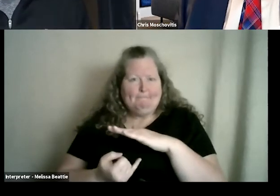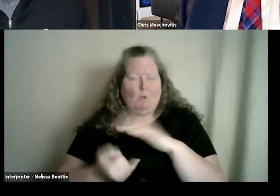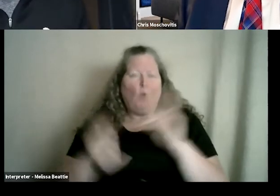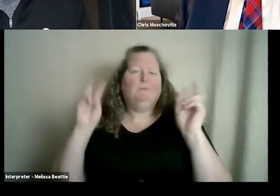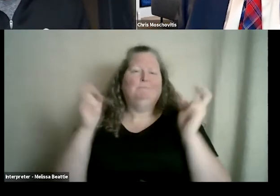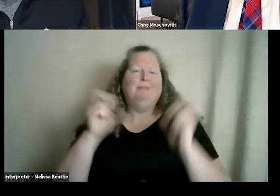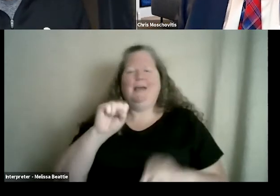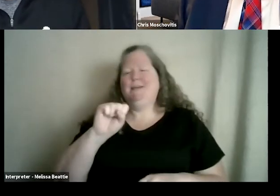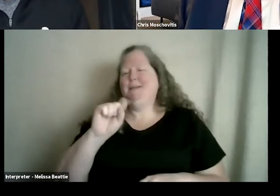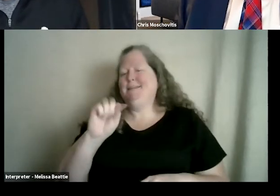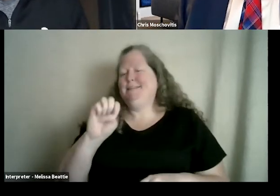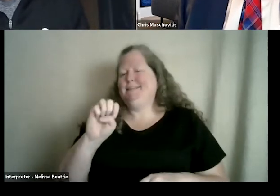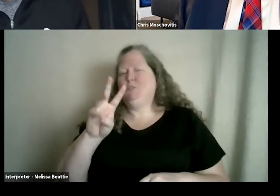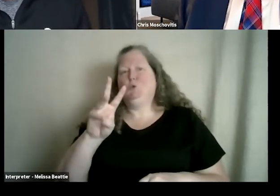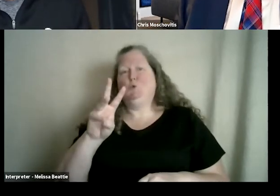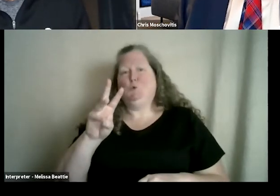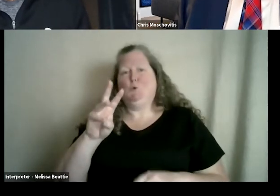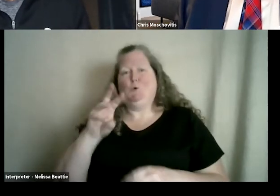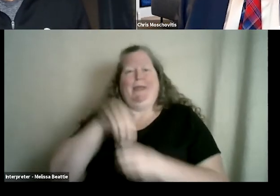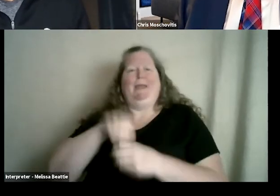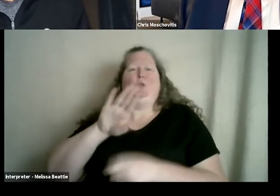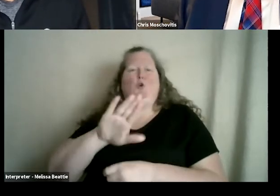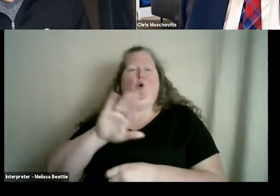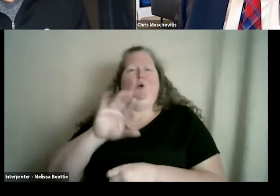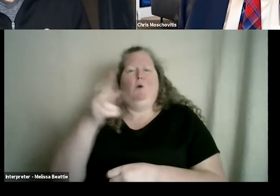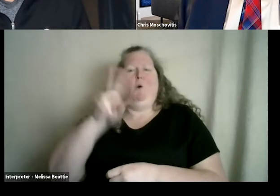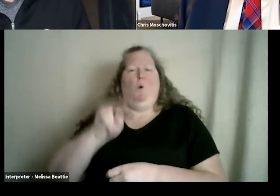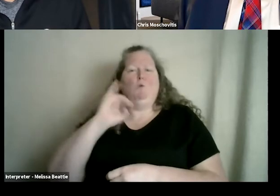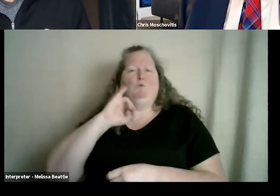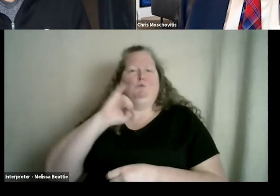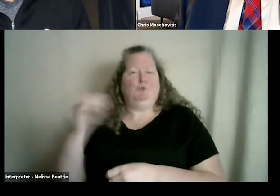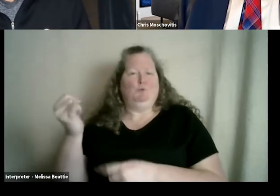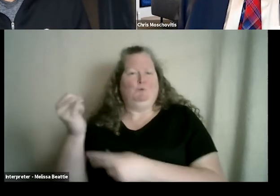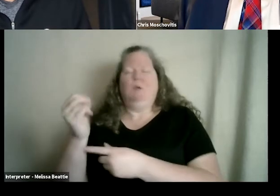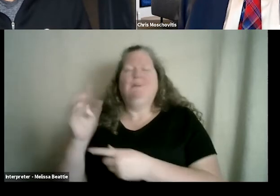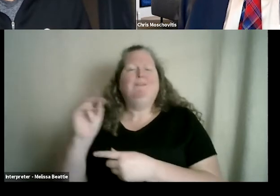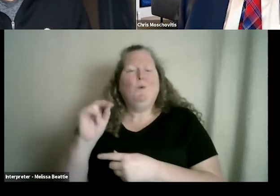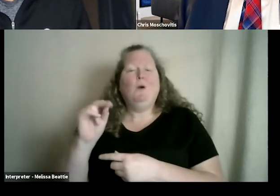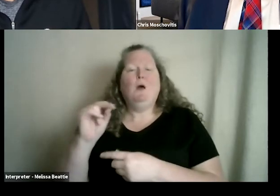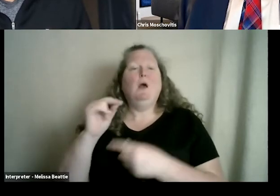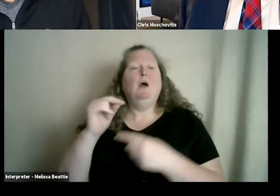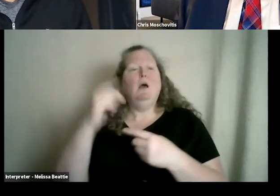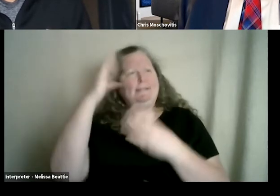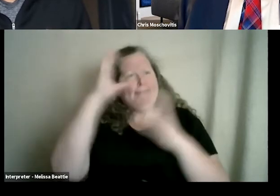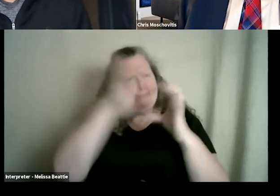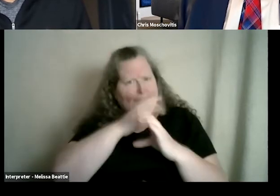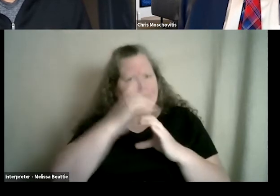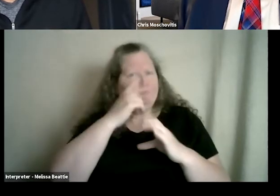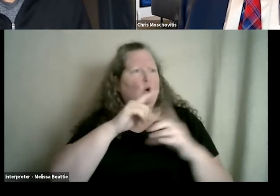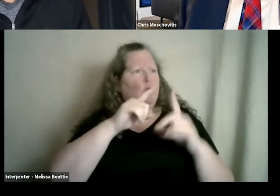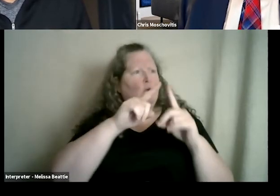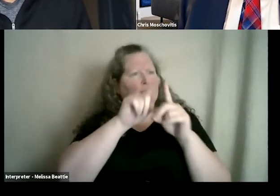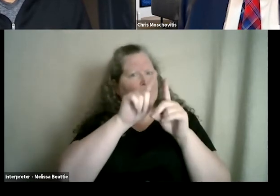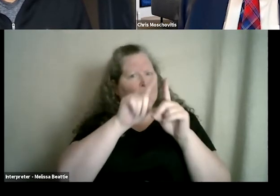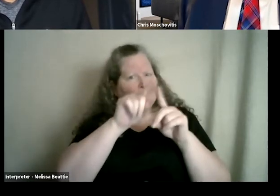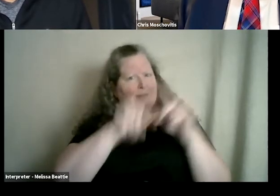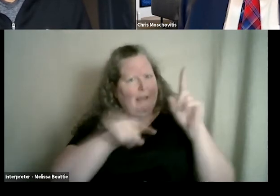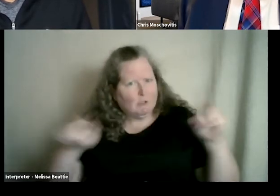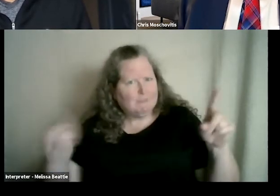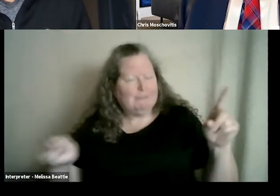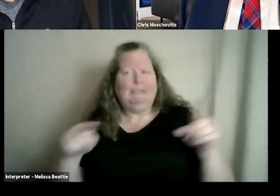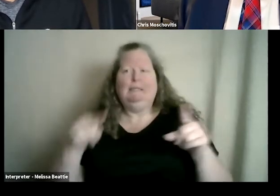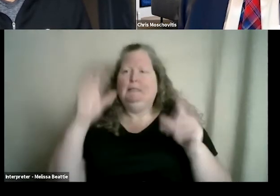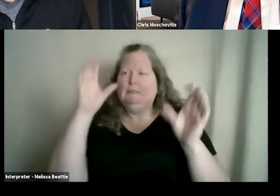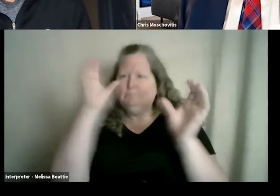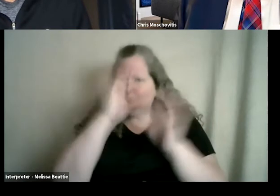diversity. Seek opposing views. Think it through. Stay engaged in any of